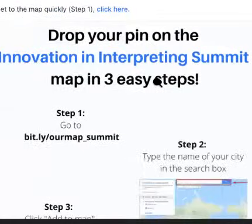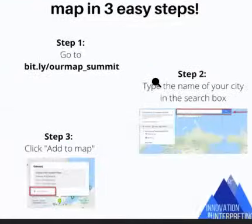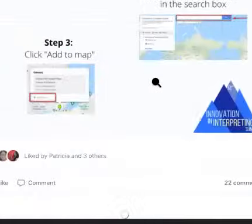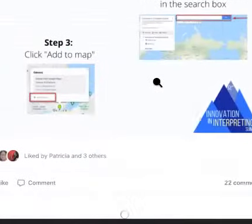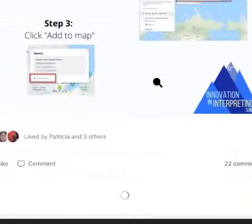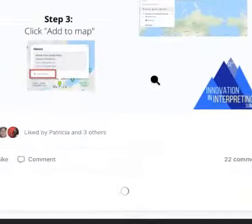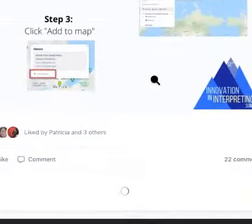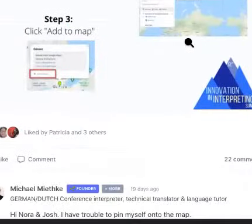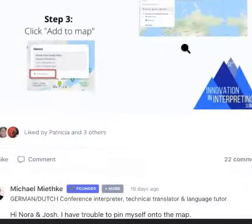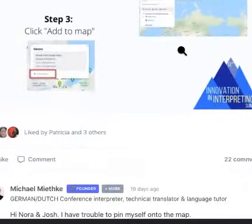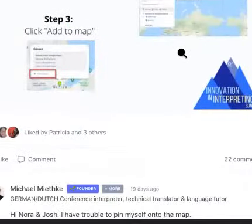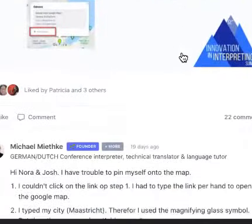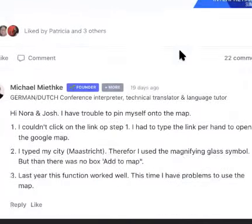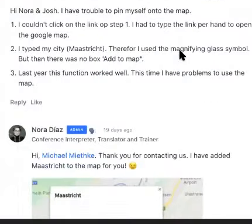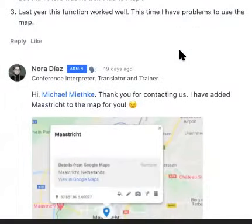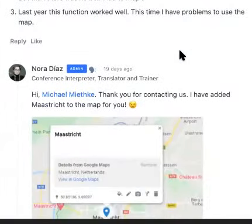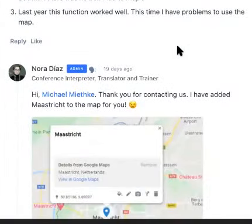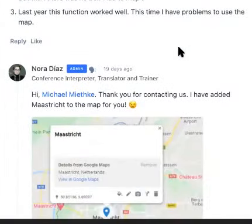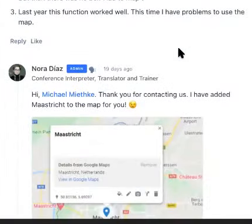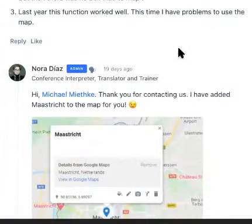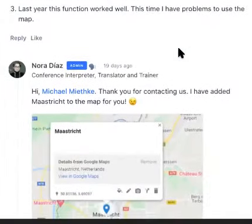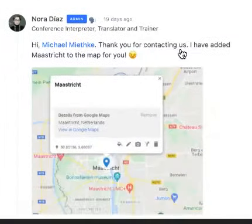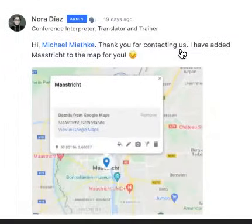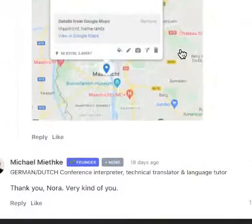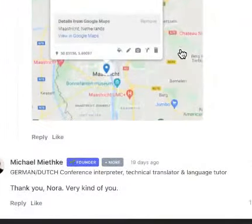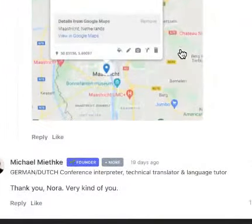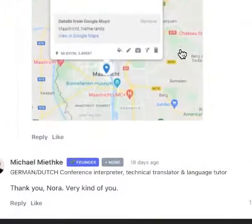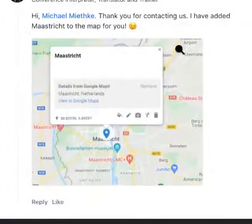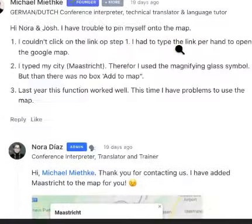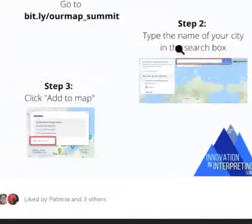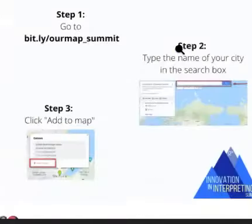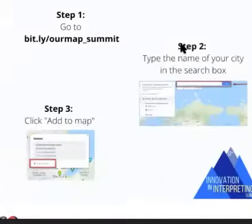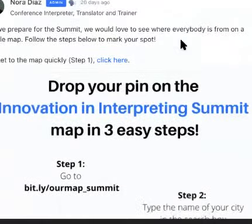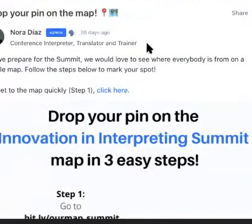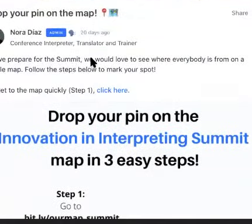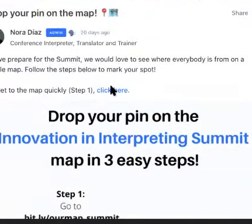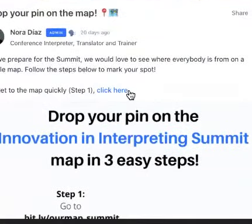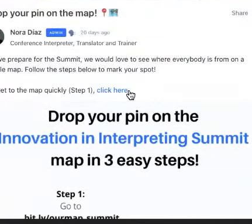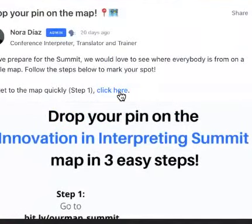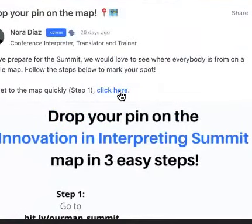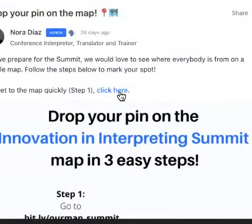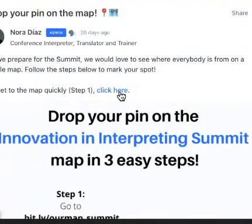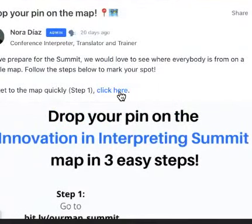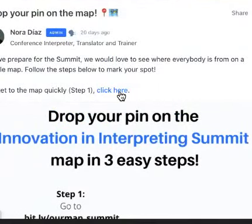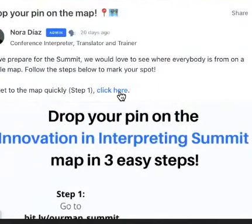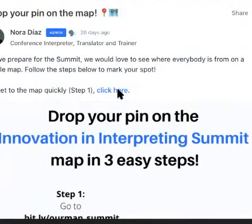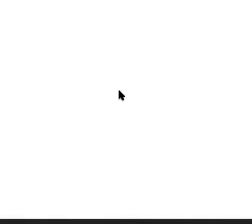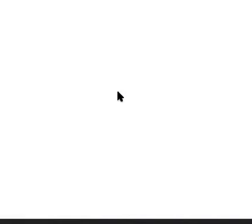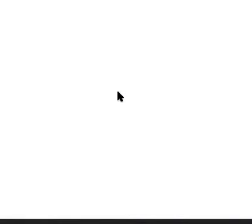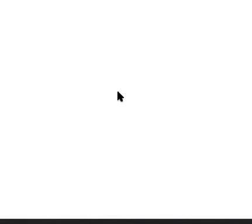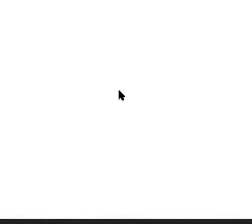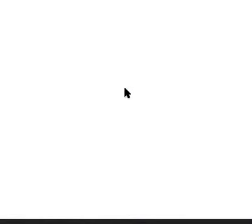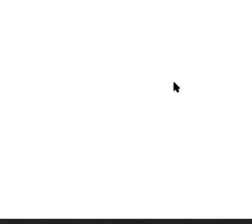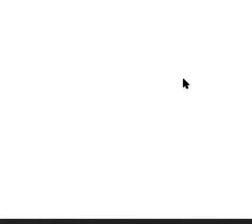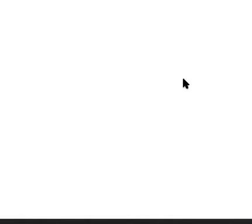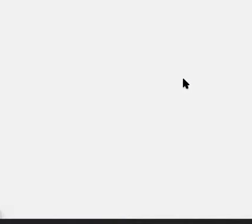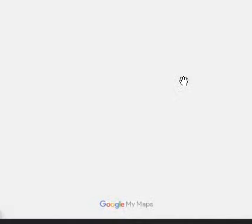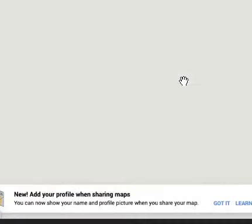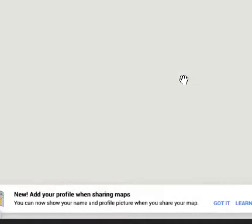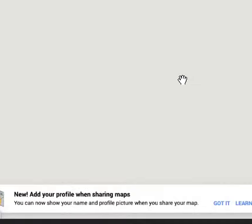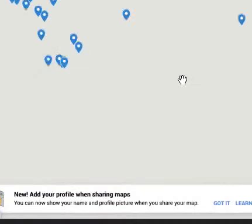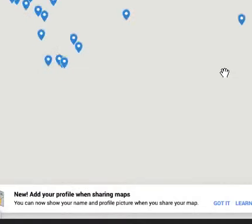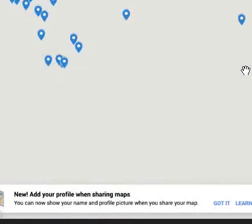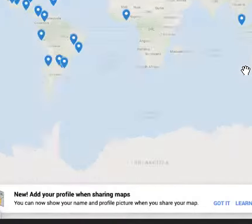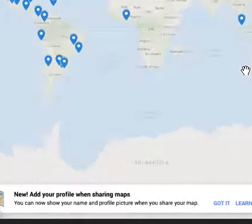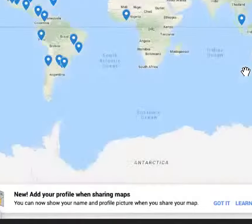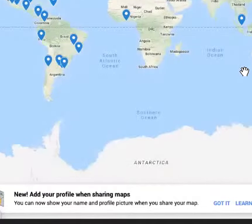map of where everybody is worldwide, where people are joining us from.